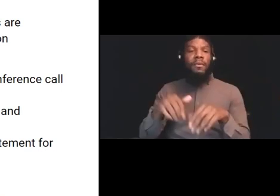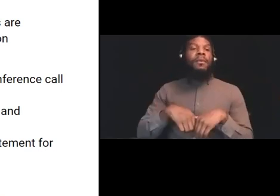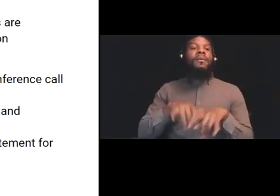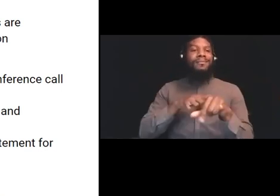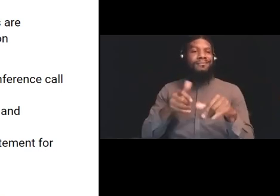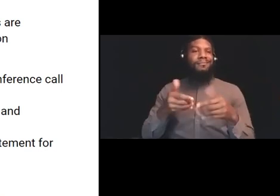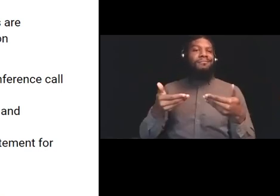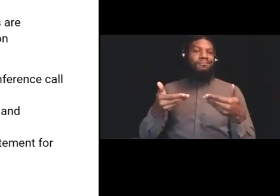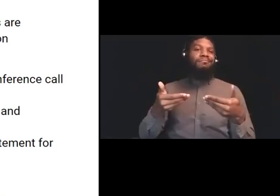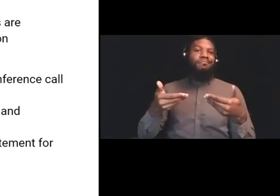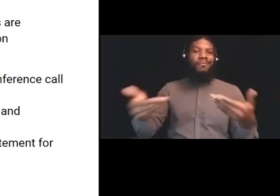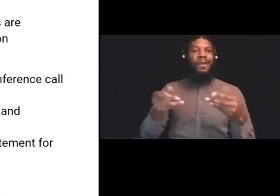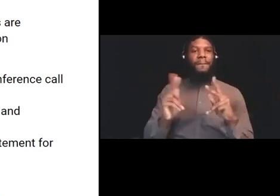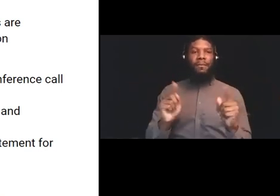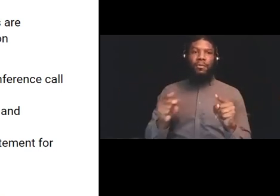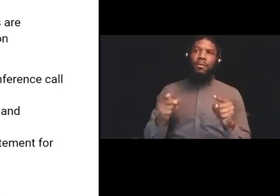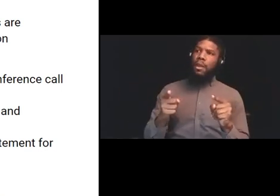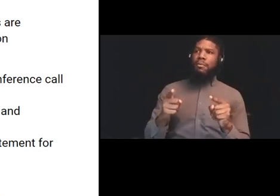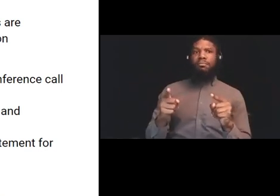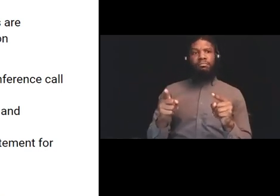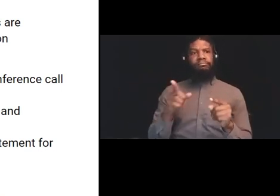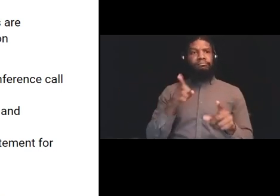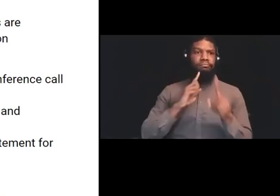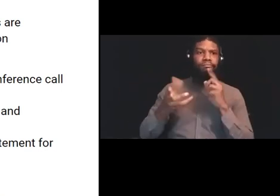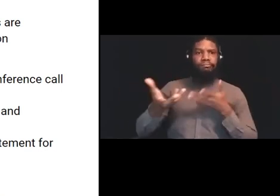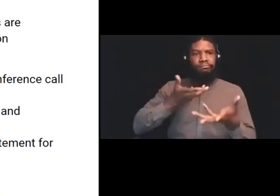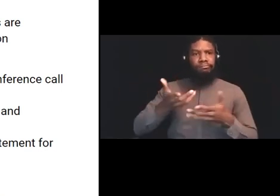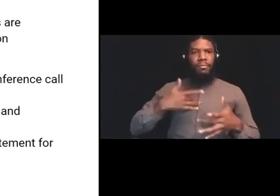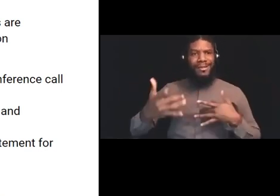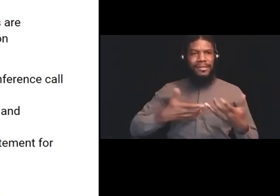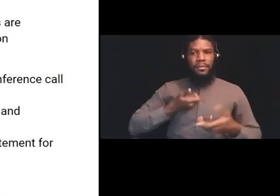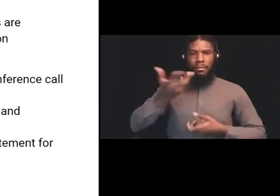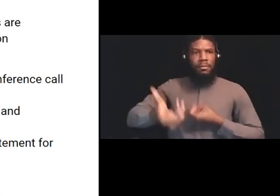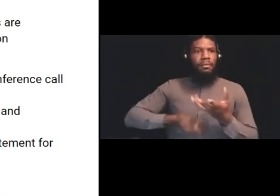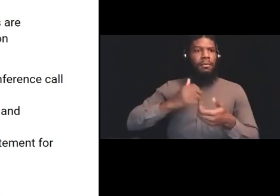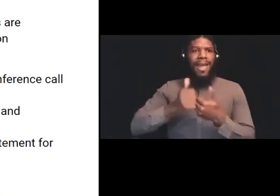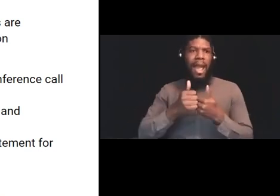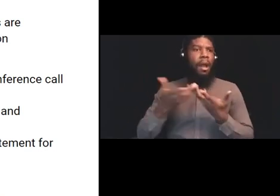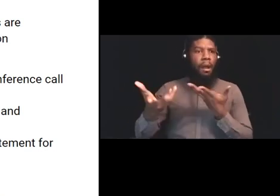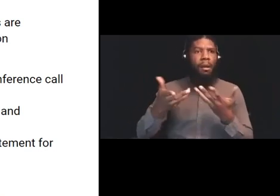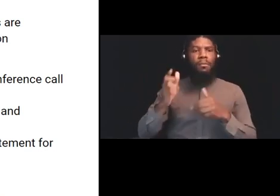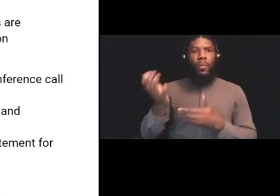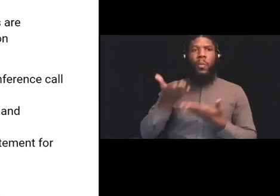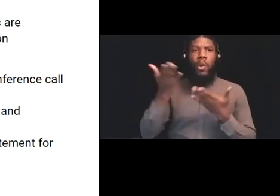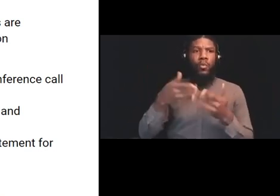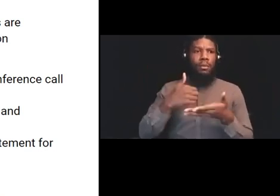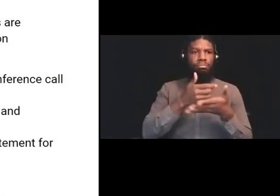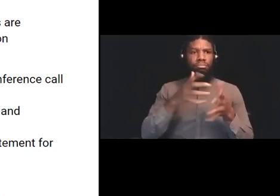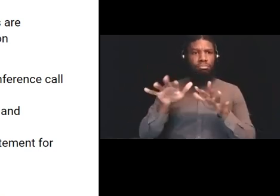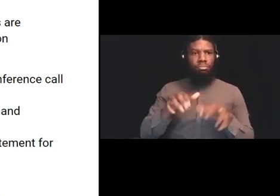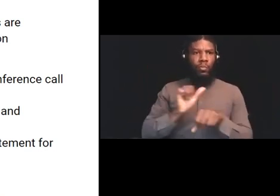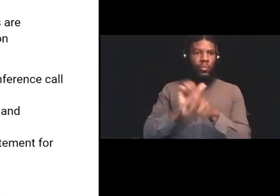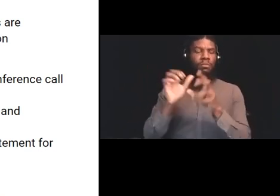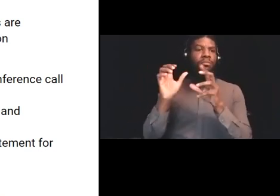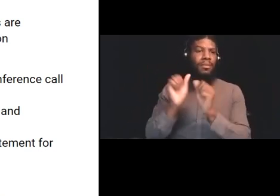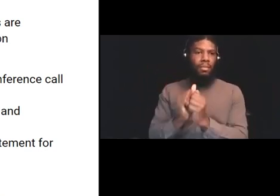to compose and communicate their questions, concerns, and proposals, and then to mentoring presenters as they develop